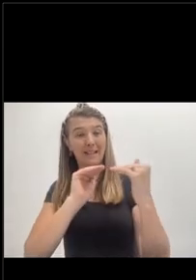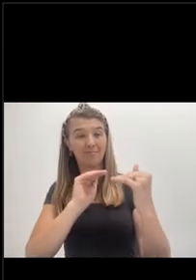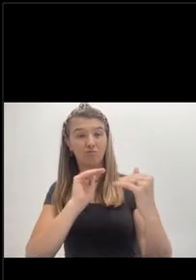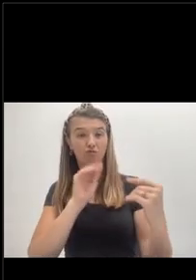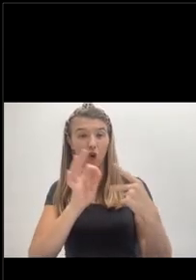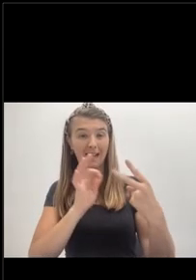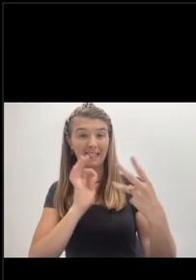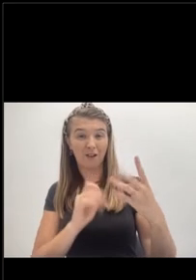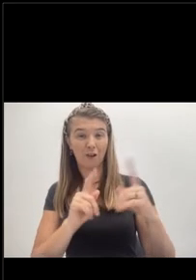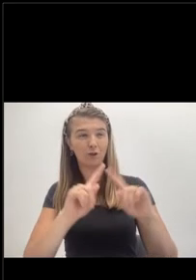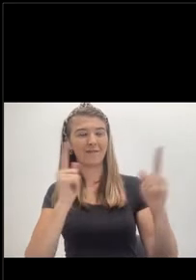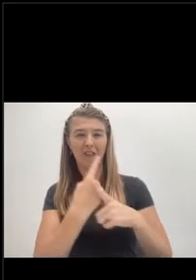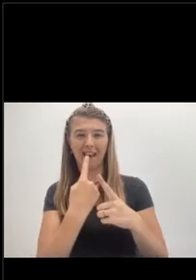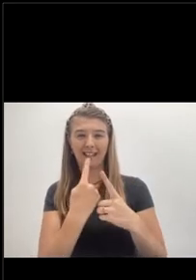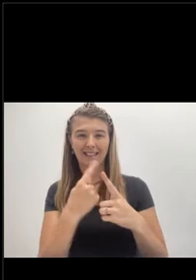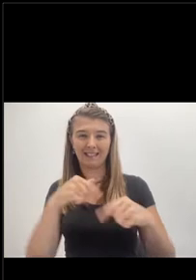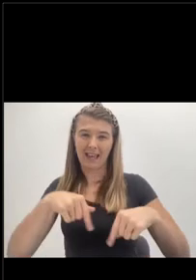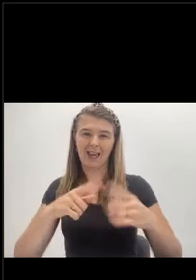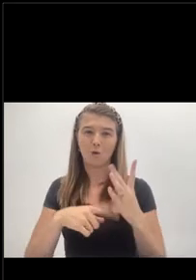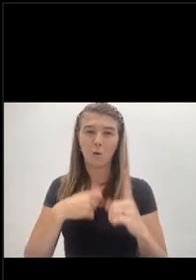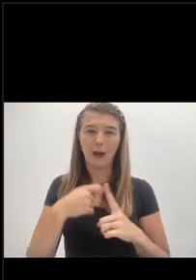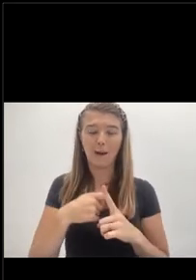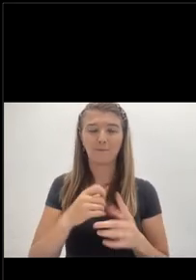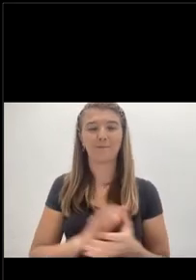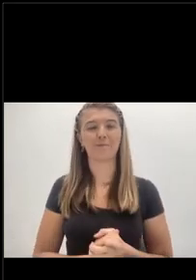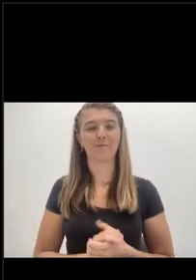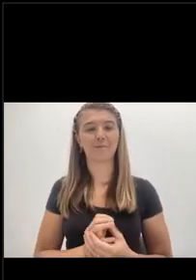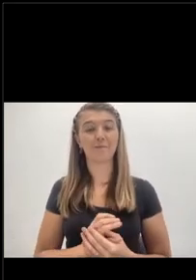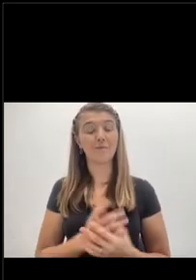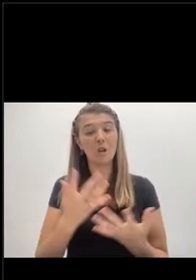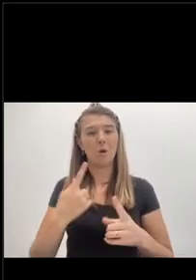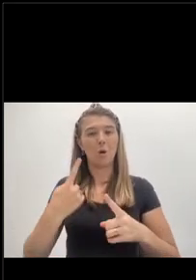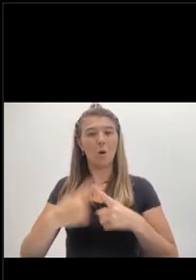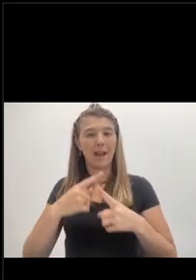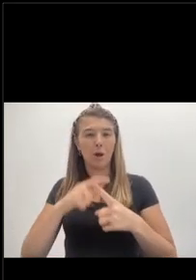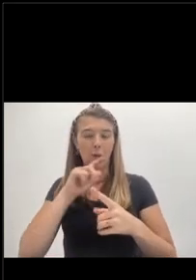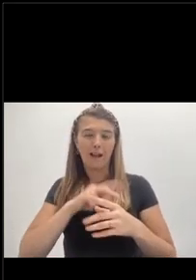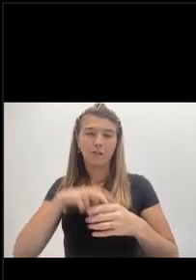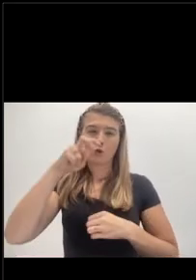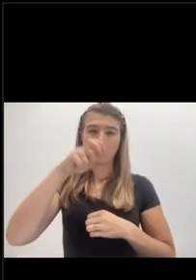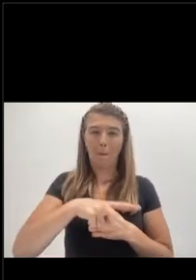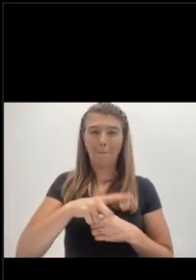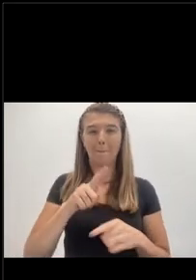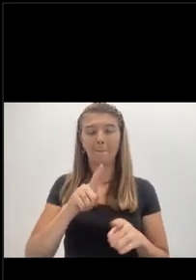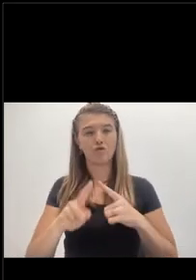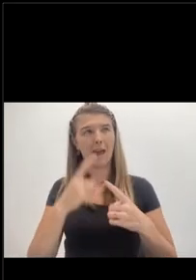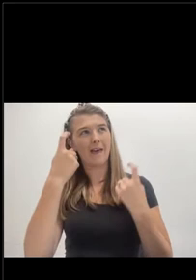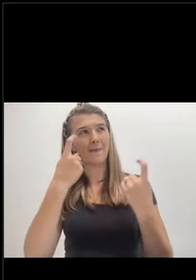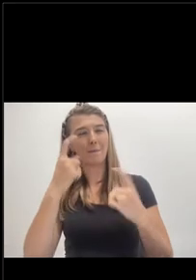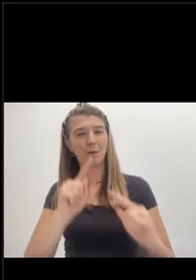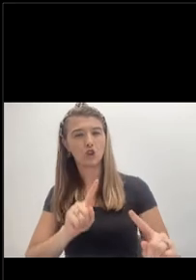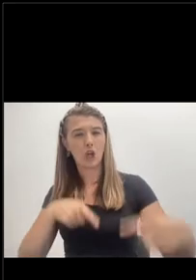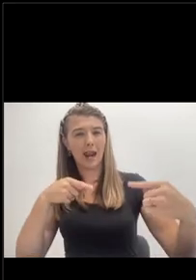UK. So we'll just quickly dive in really and look at what the challenges are in